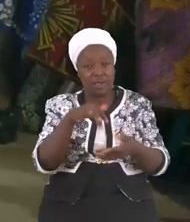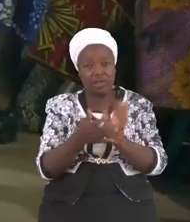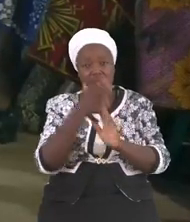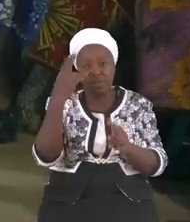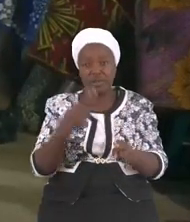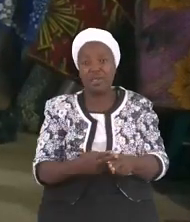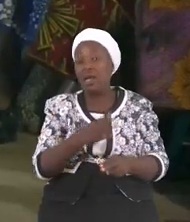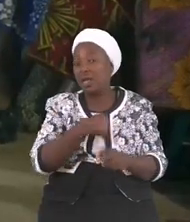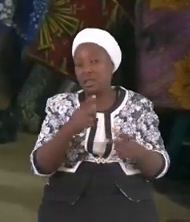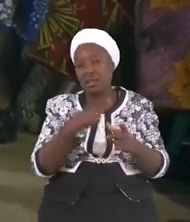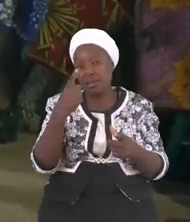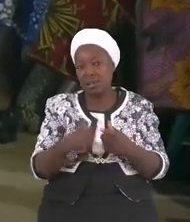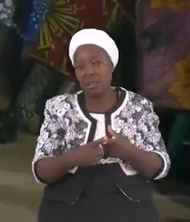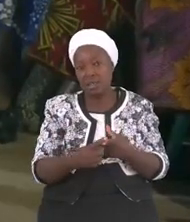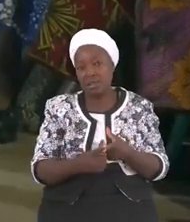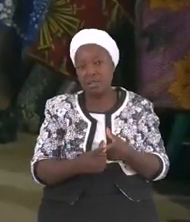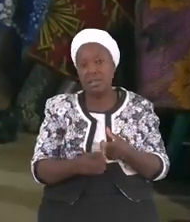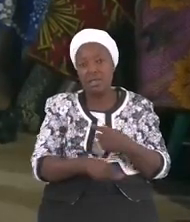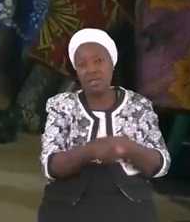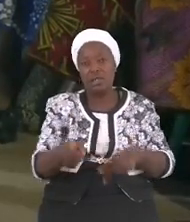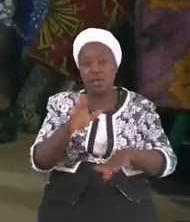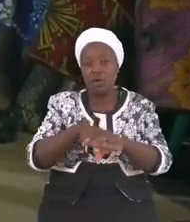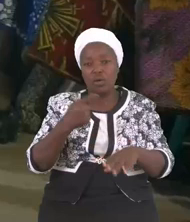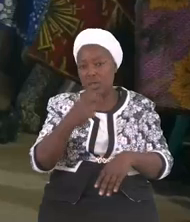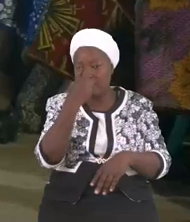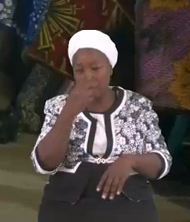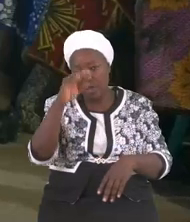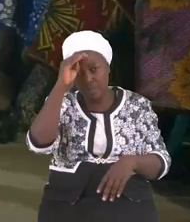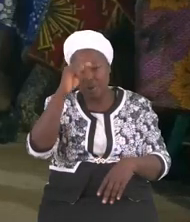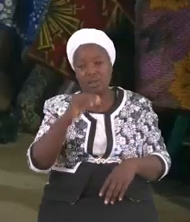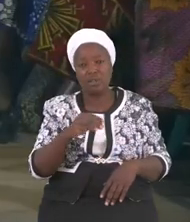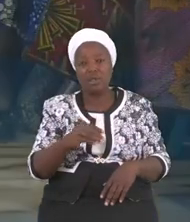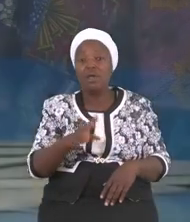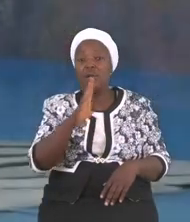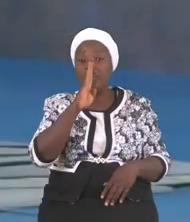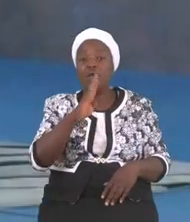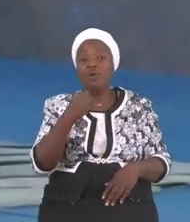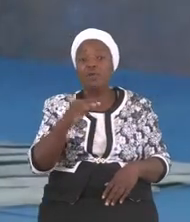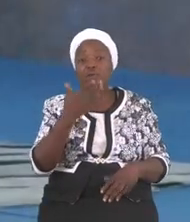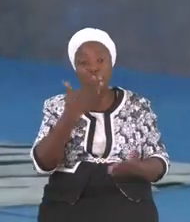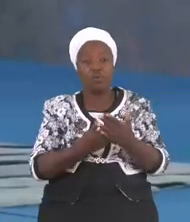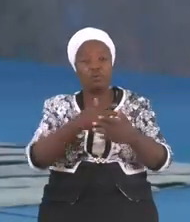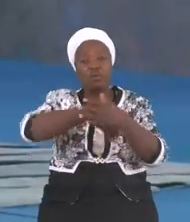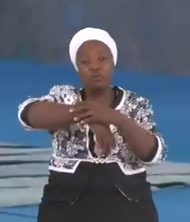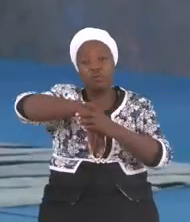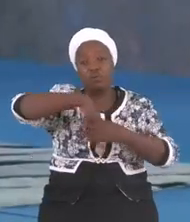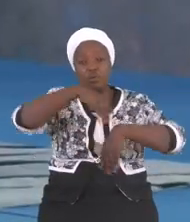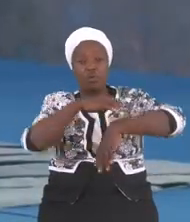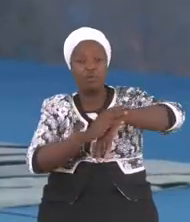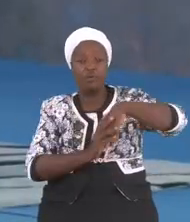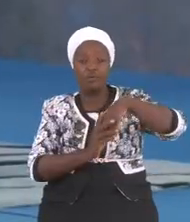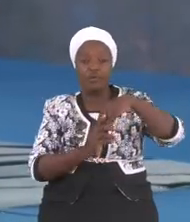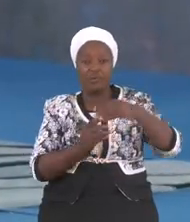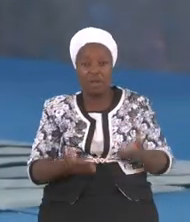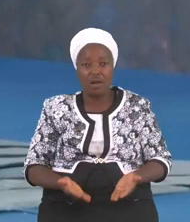And then they call the blind man, saying, be of good comfort. He rise, he